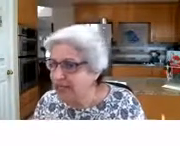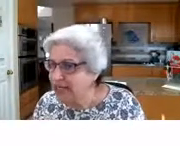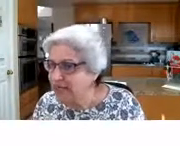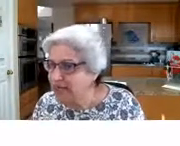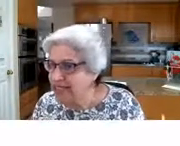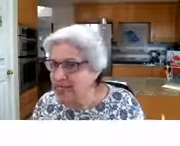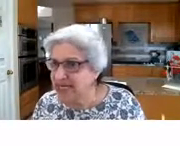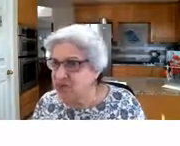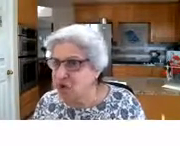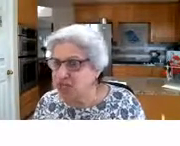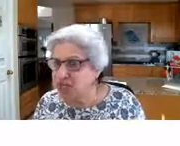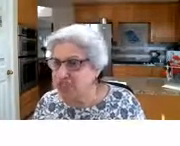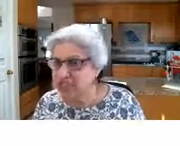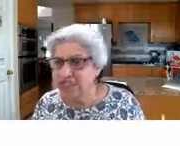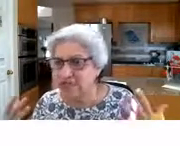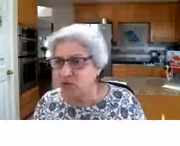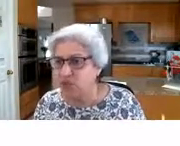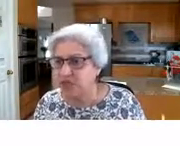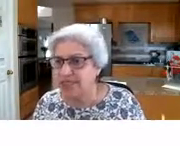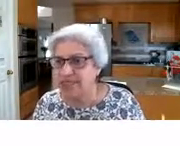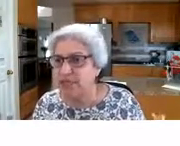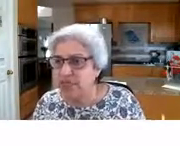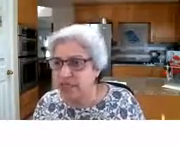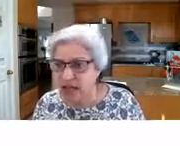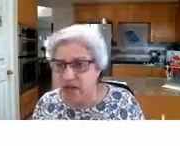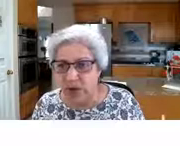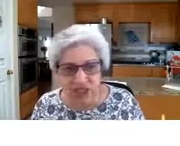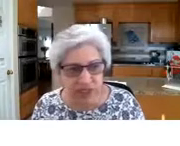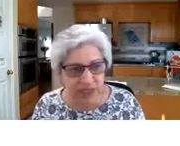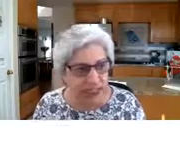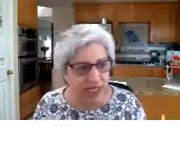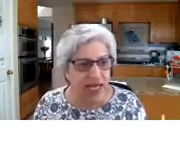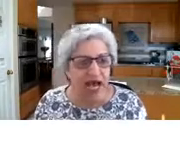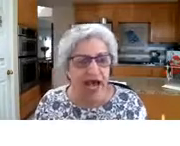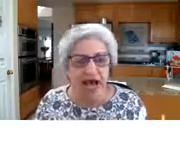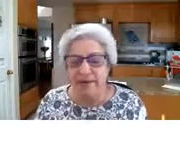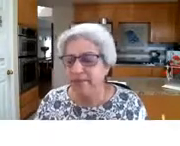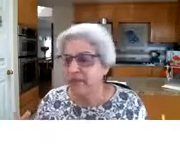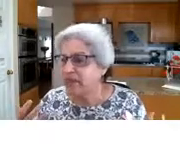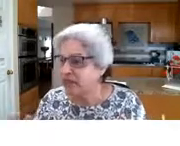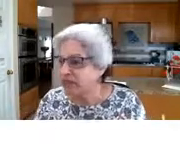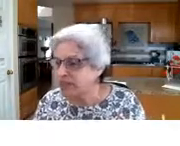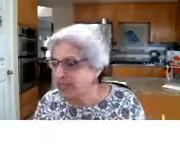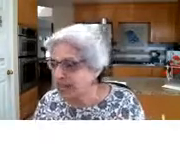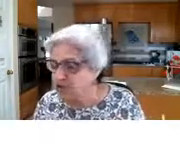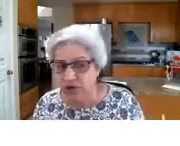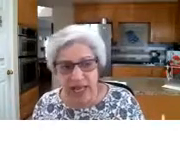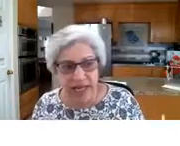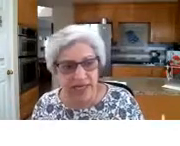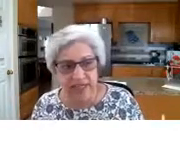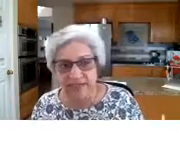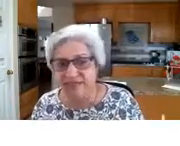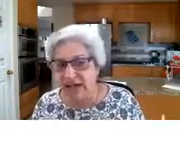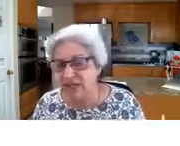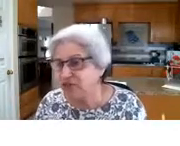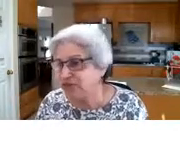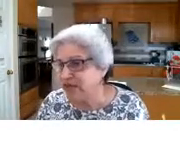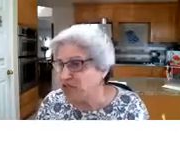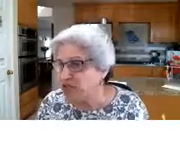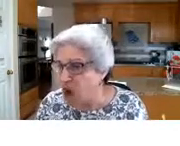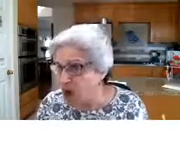How can I get vaccinated in Washington? This, of course, is the million-dollar question. The state created the